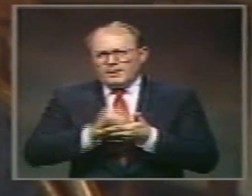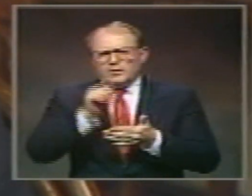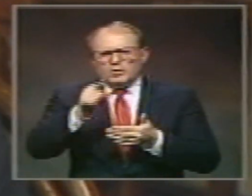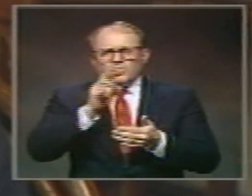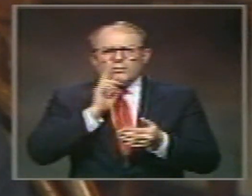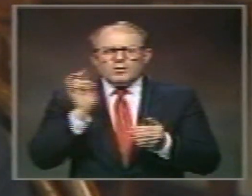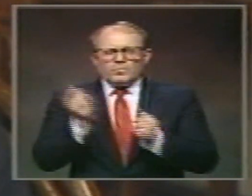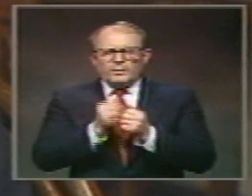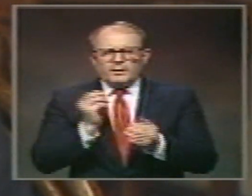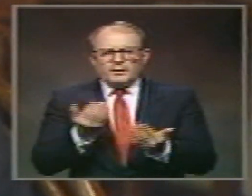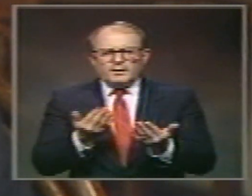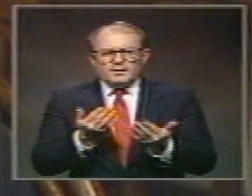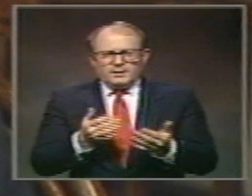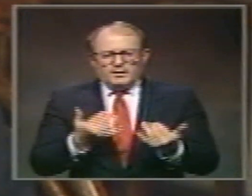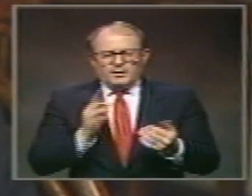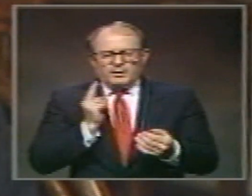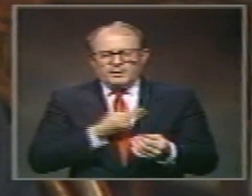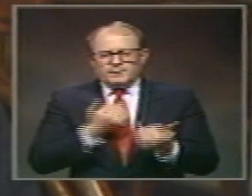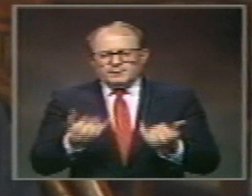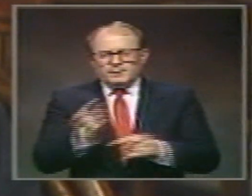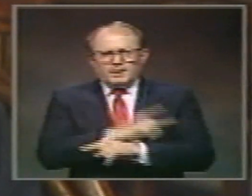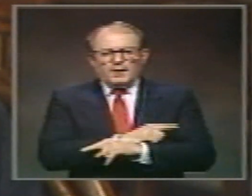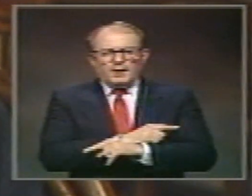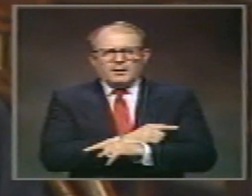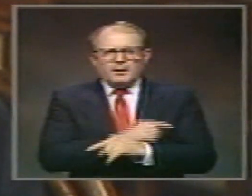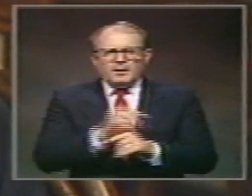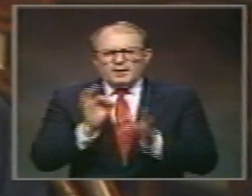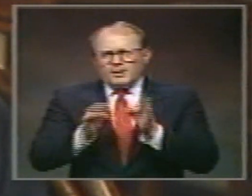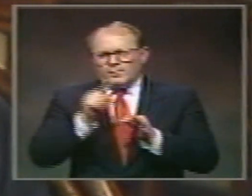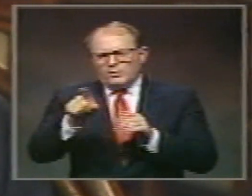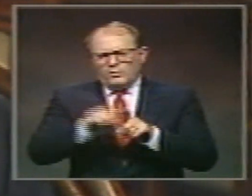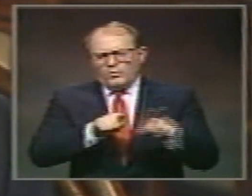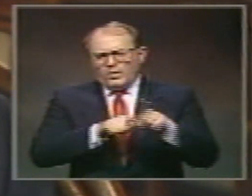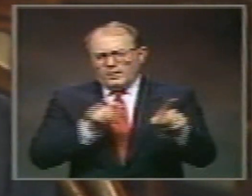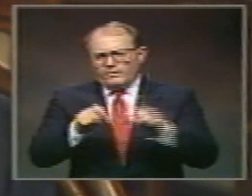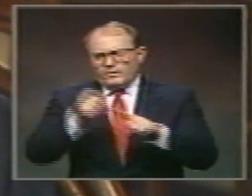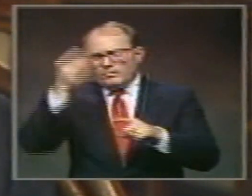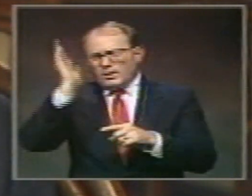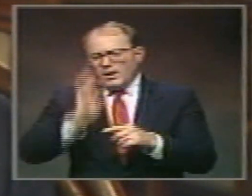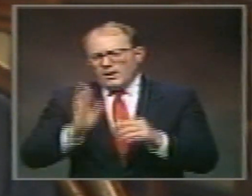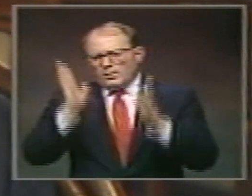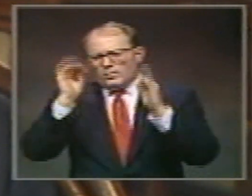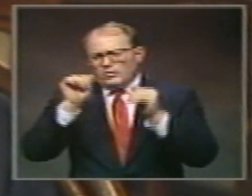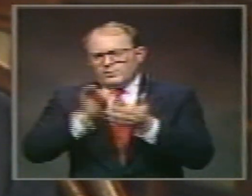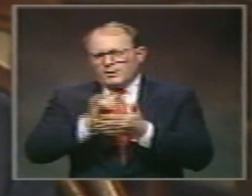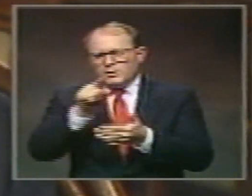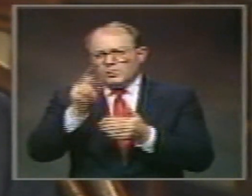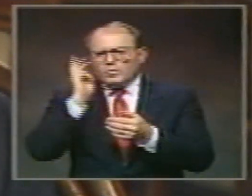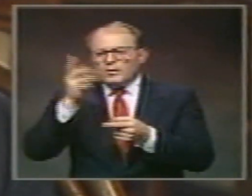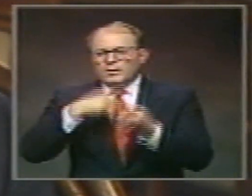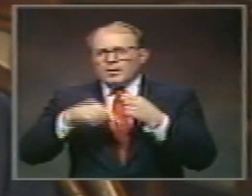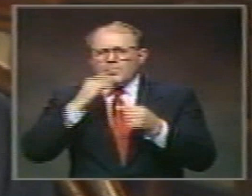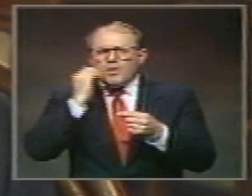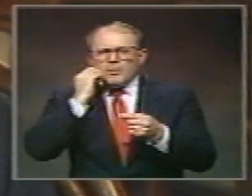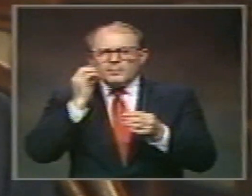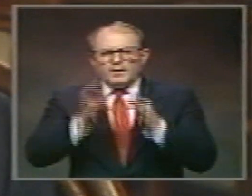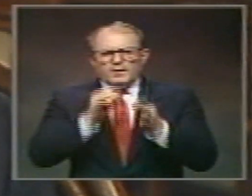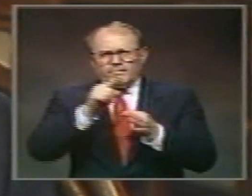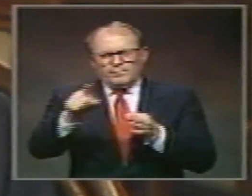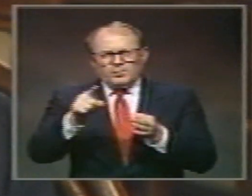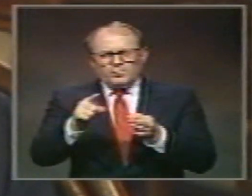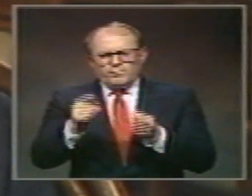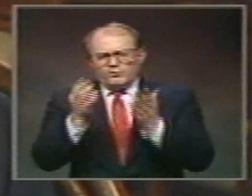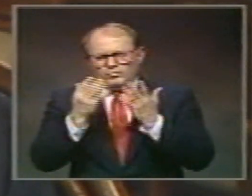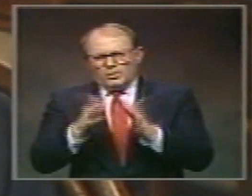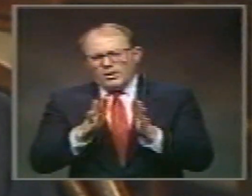the program today, and I sincerely pray that if you wandered away from God, that you'll come home. If you've already wasted too much of